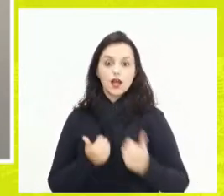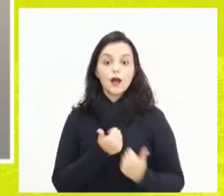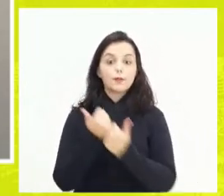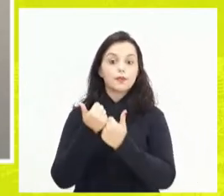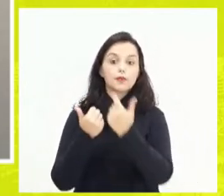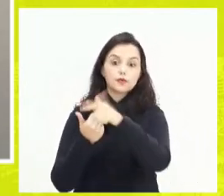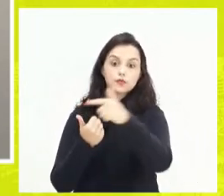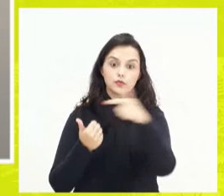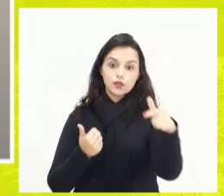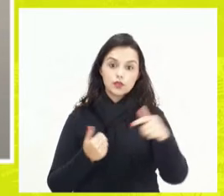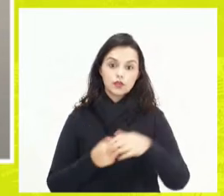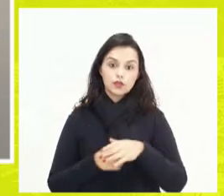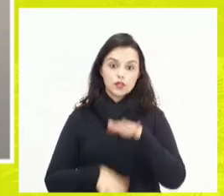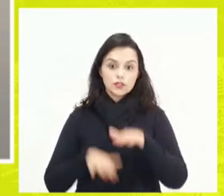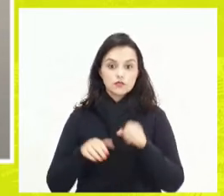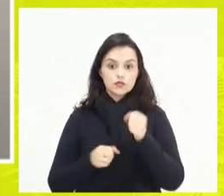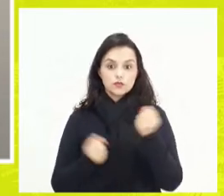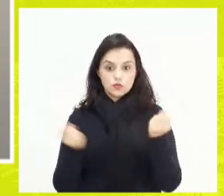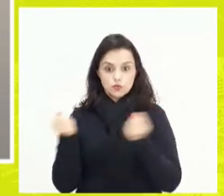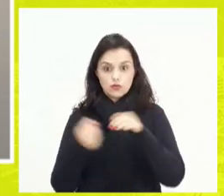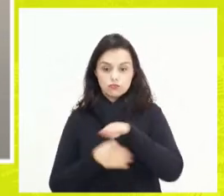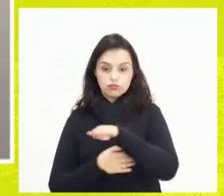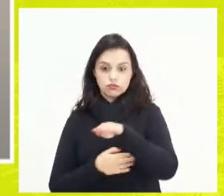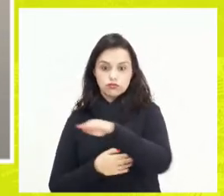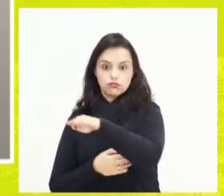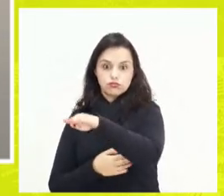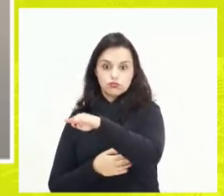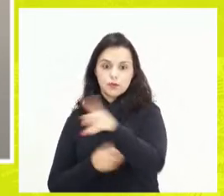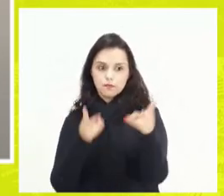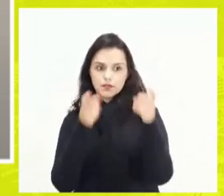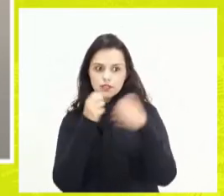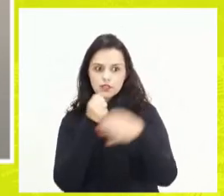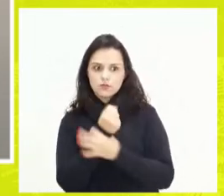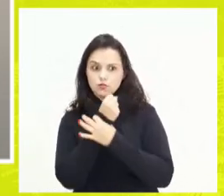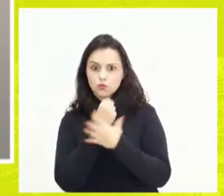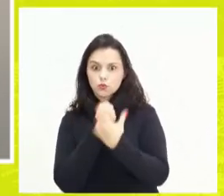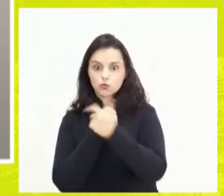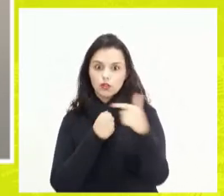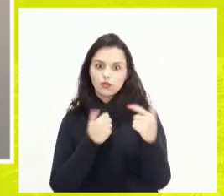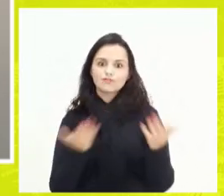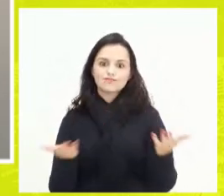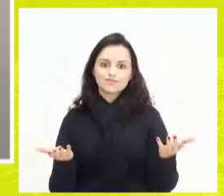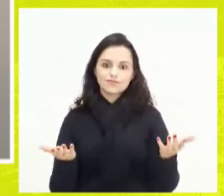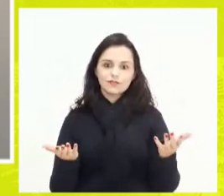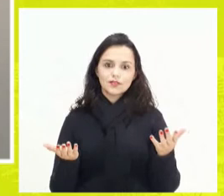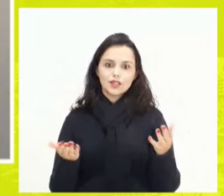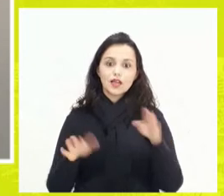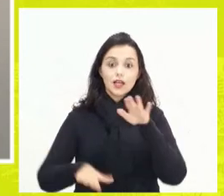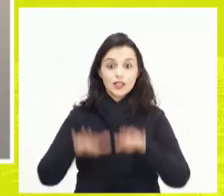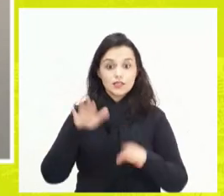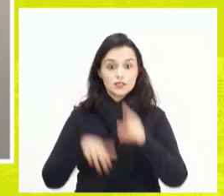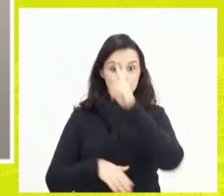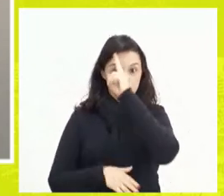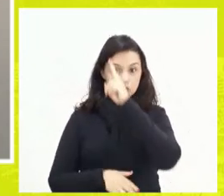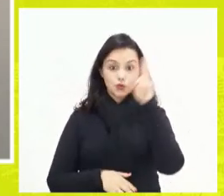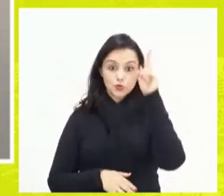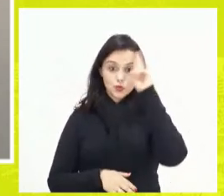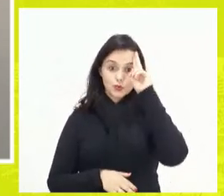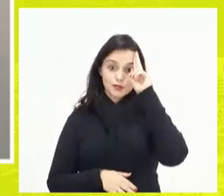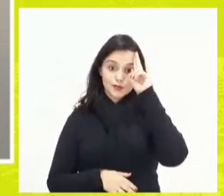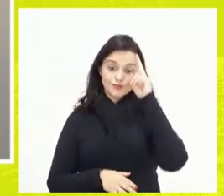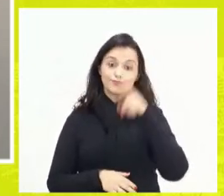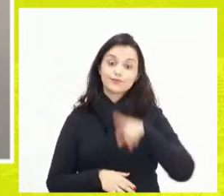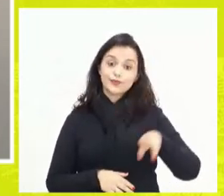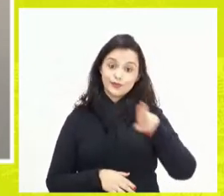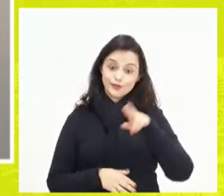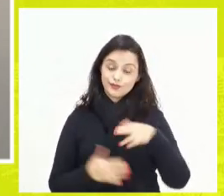uh some subjects sometimes they don't even have drivers waiting for them a safe way you know what i